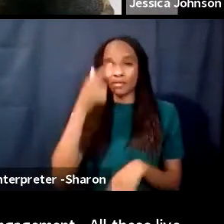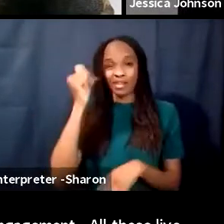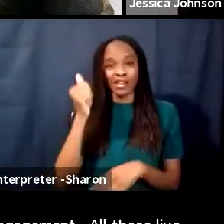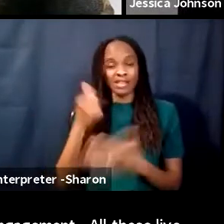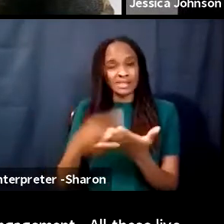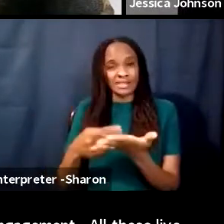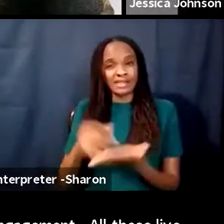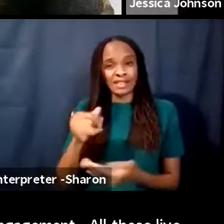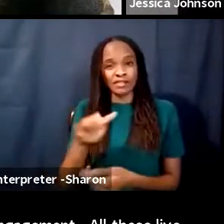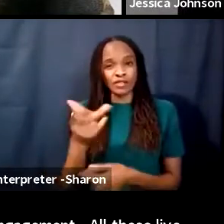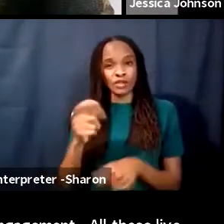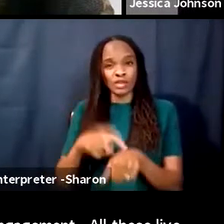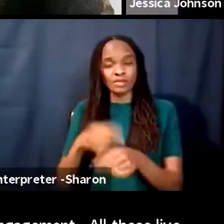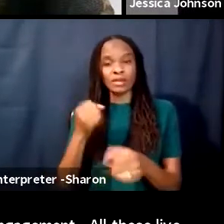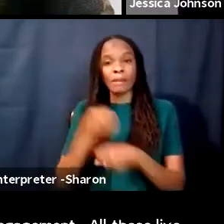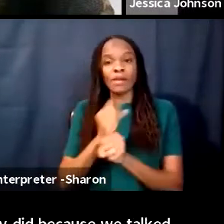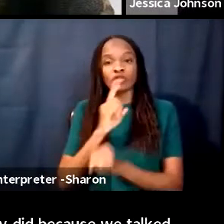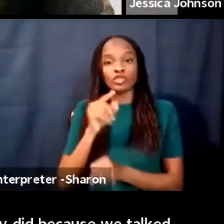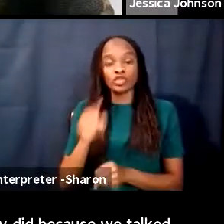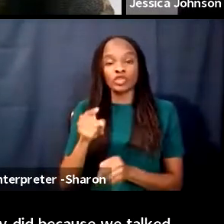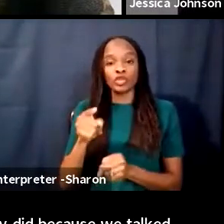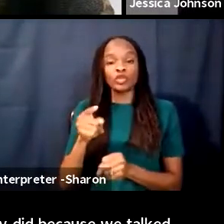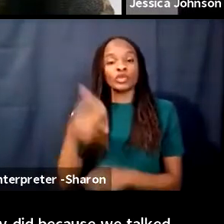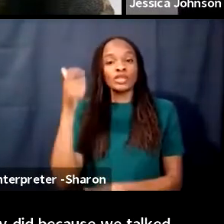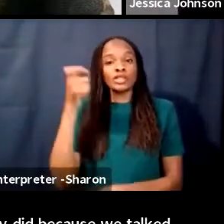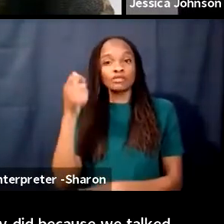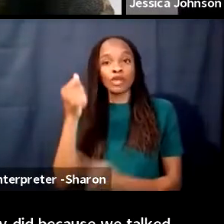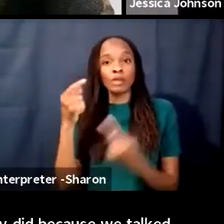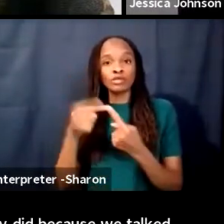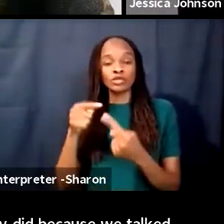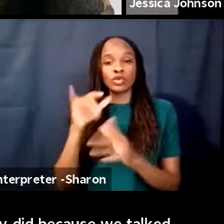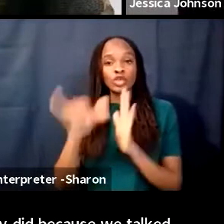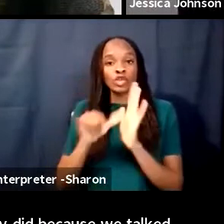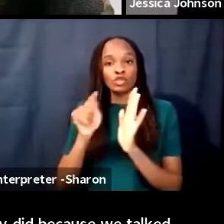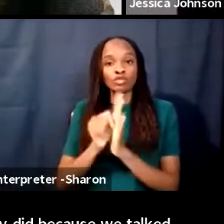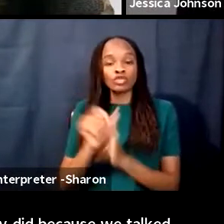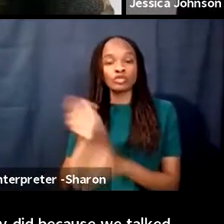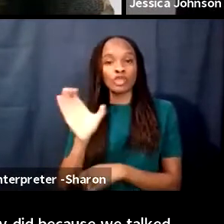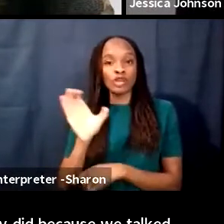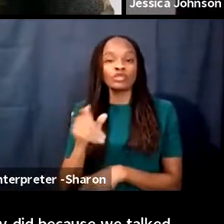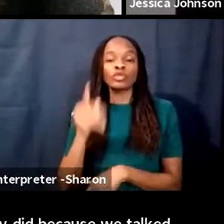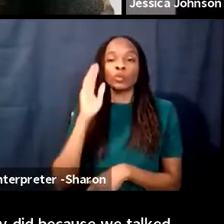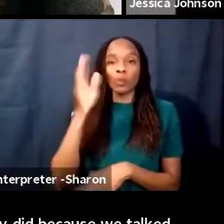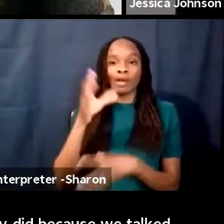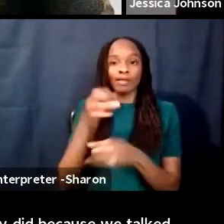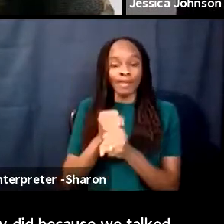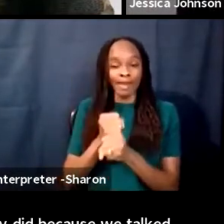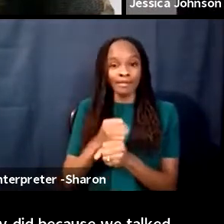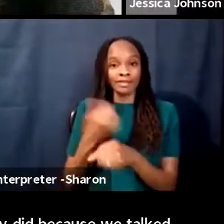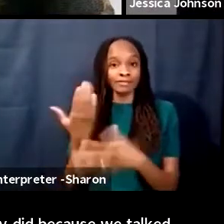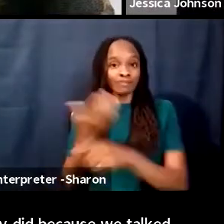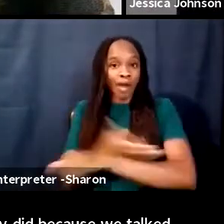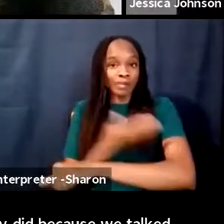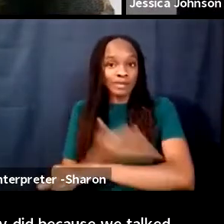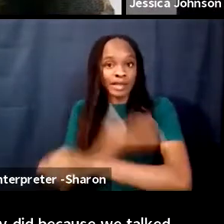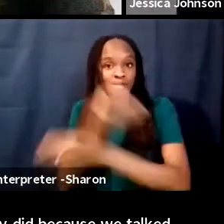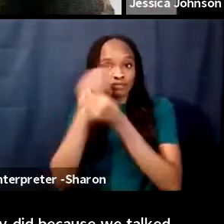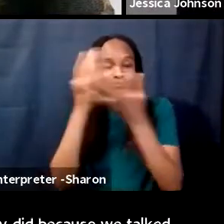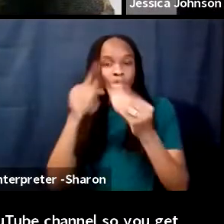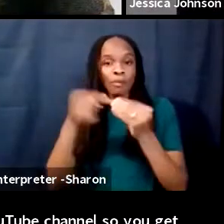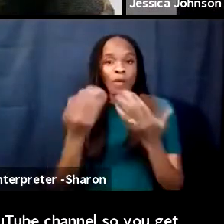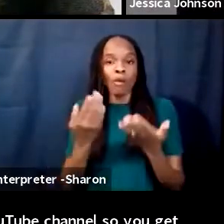few times. Make sure you subscribe to the YouTube channel so that you're getting the updates on the content that we're posting, or you can also check